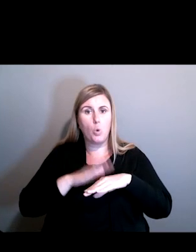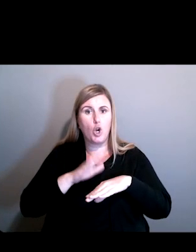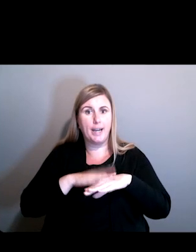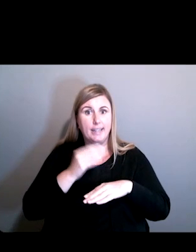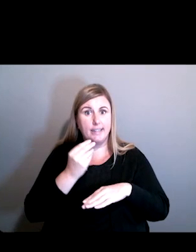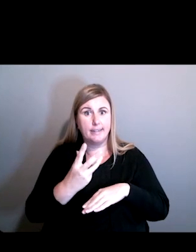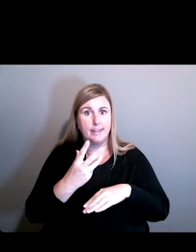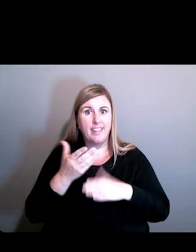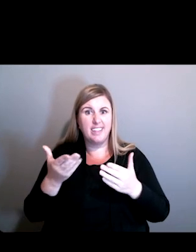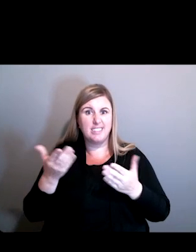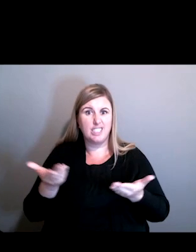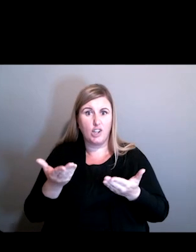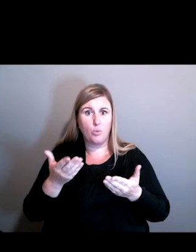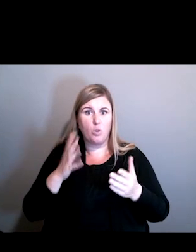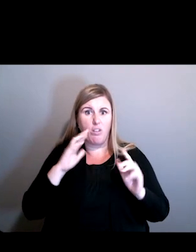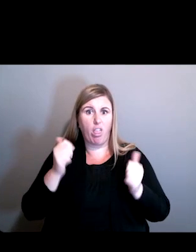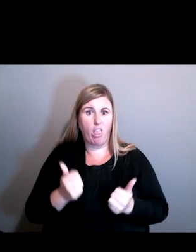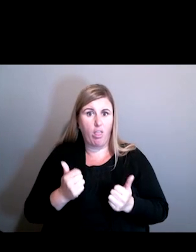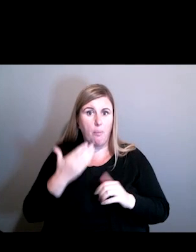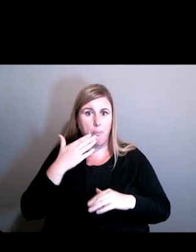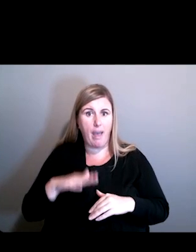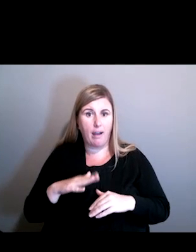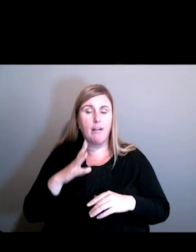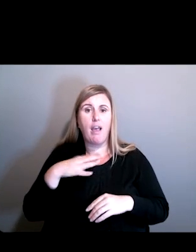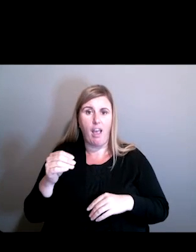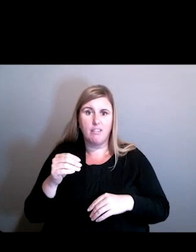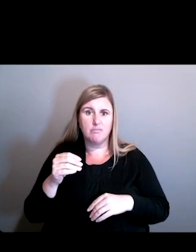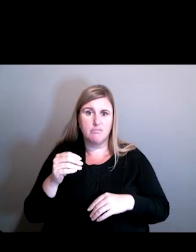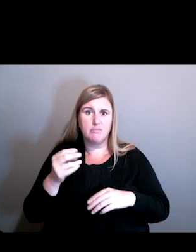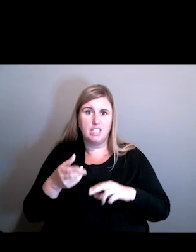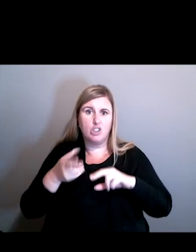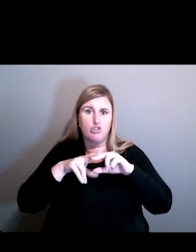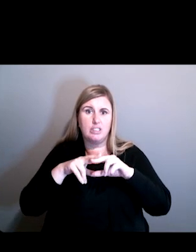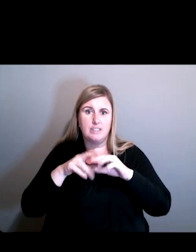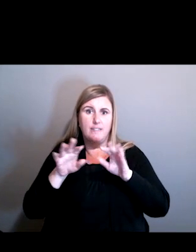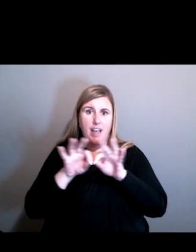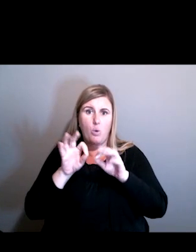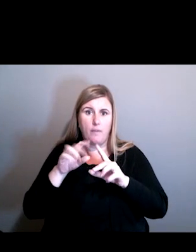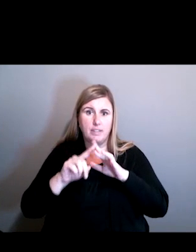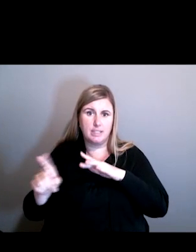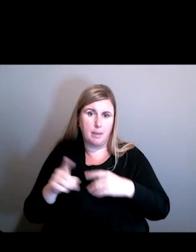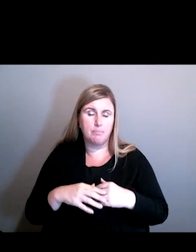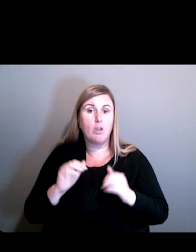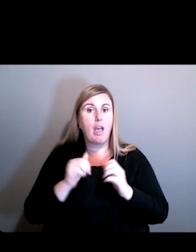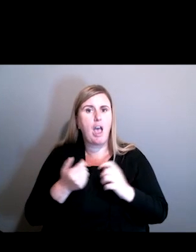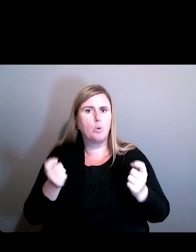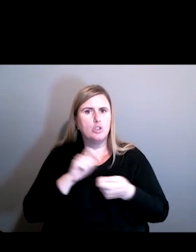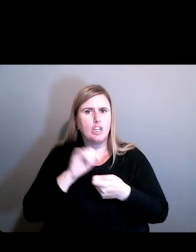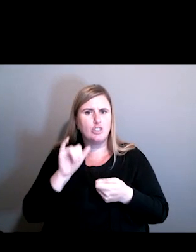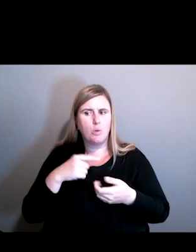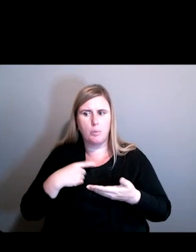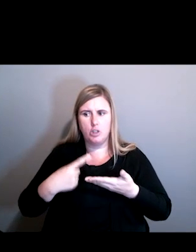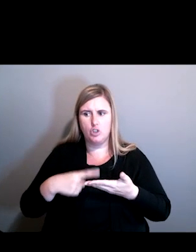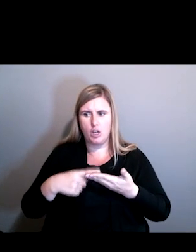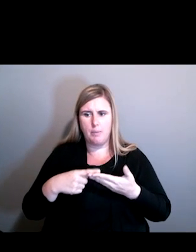that things are about to get bad and increase the value of escape. So how do we change that? And that's